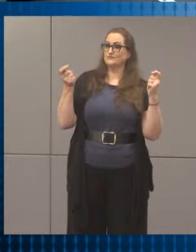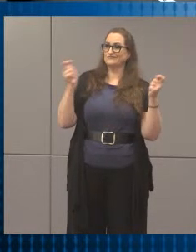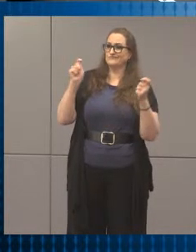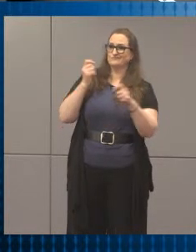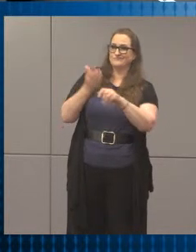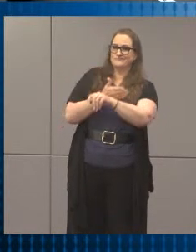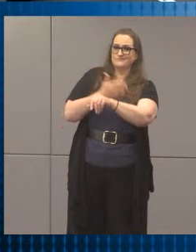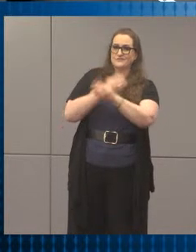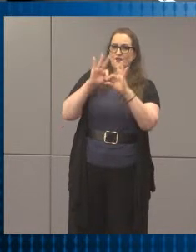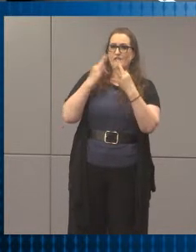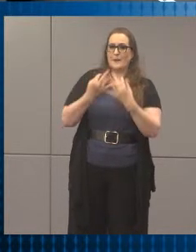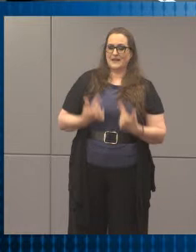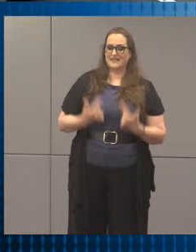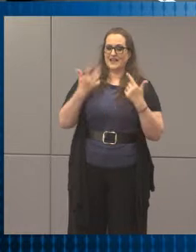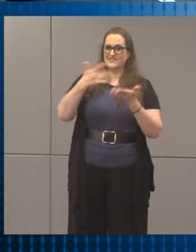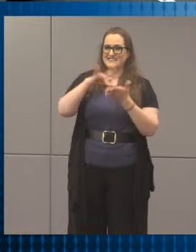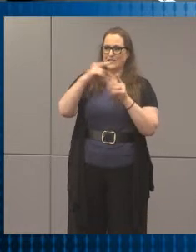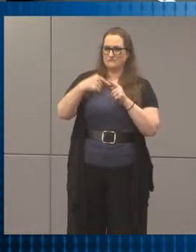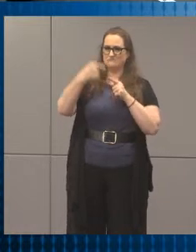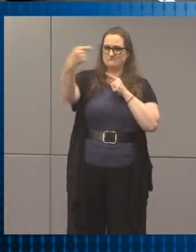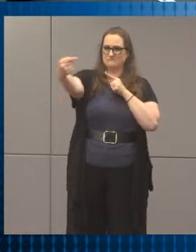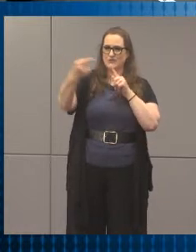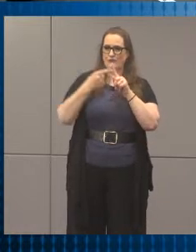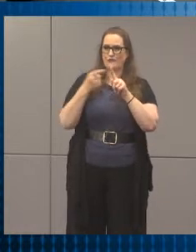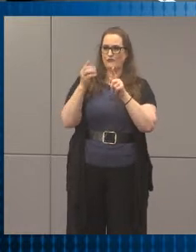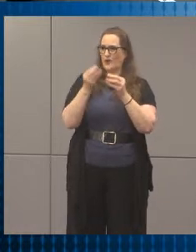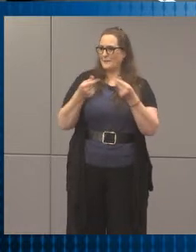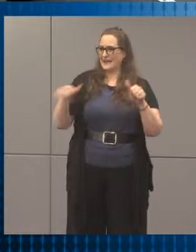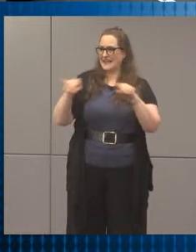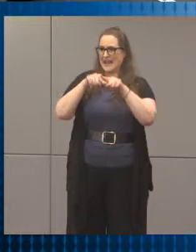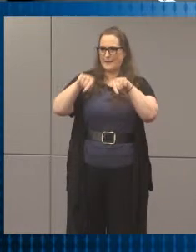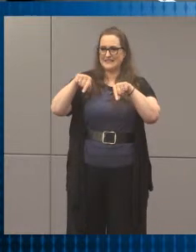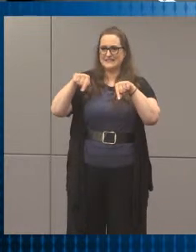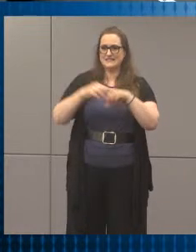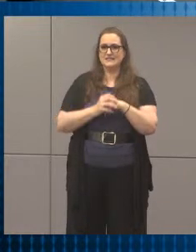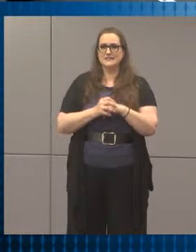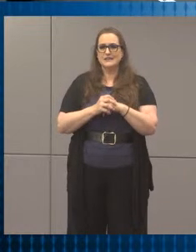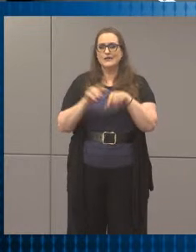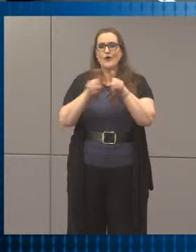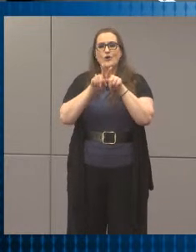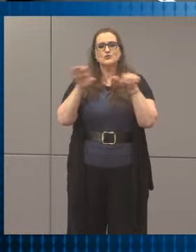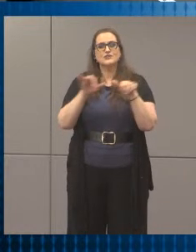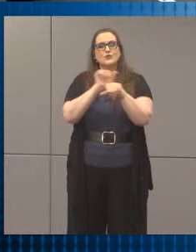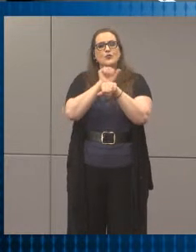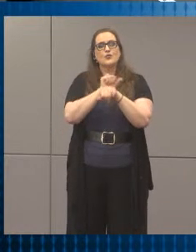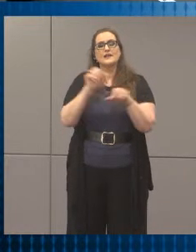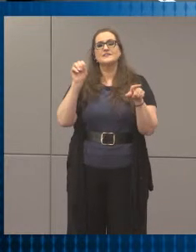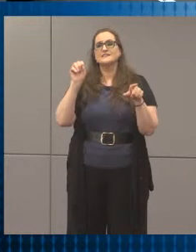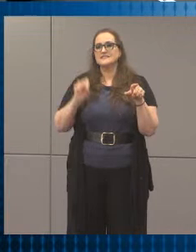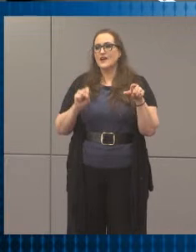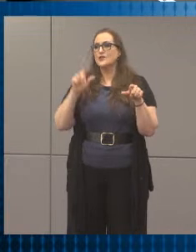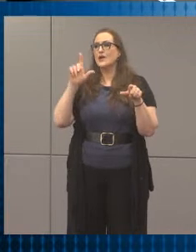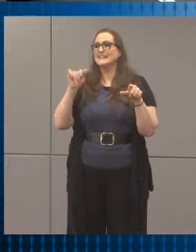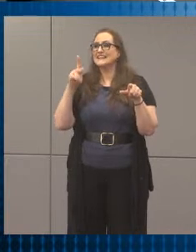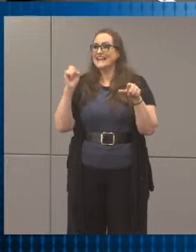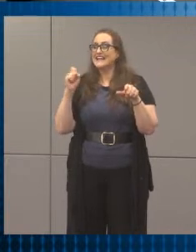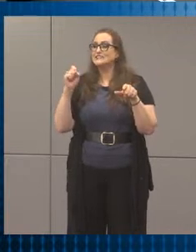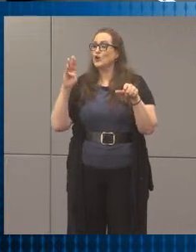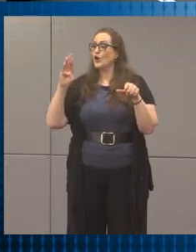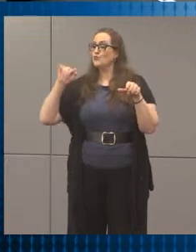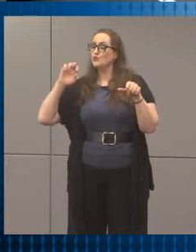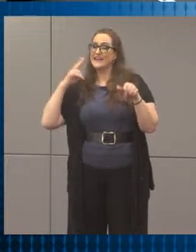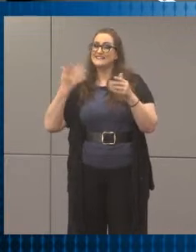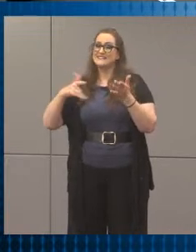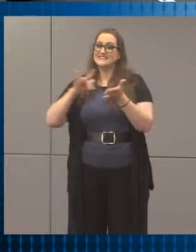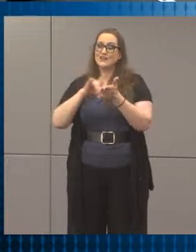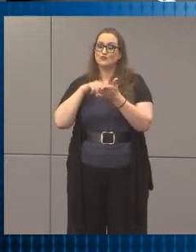is the Family Life Center just across the way from campus here. We've also did the work at the Southern Lakes Branch Center